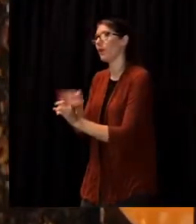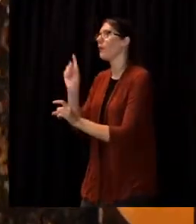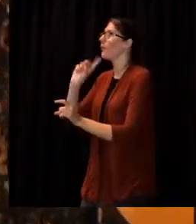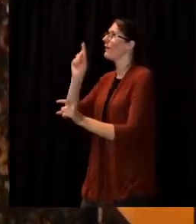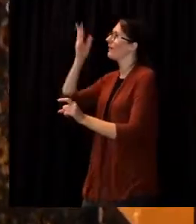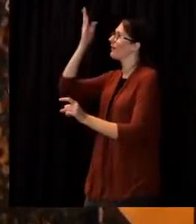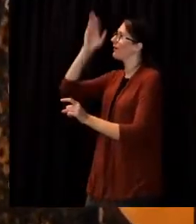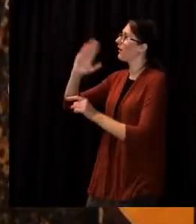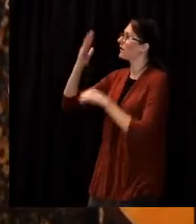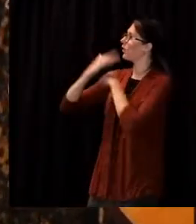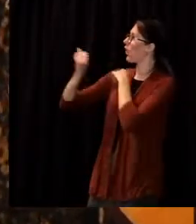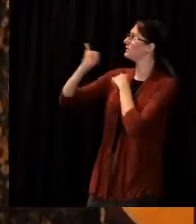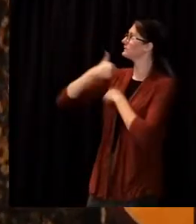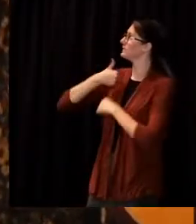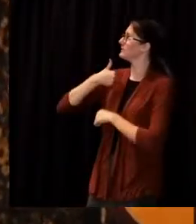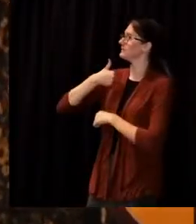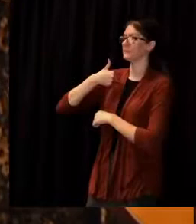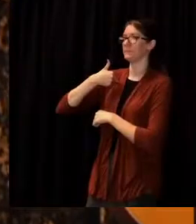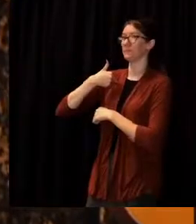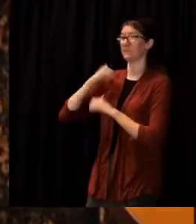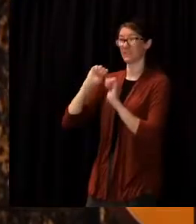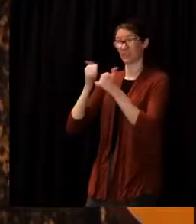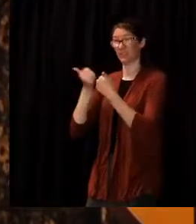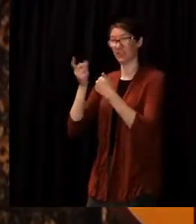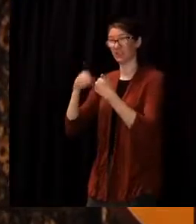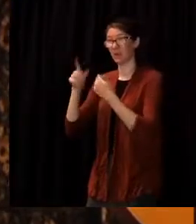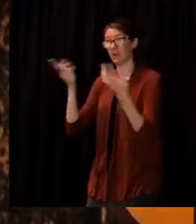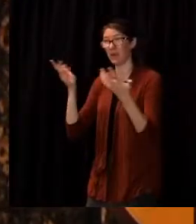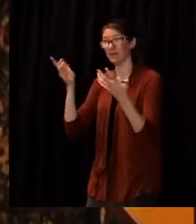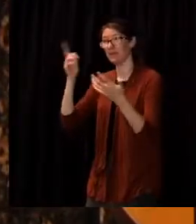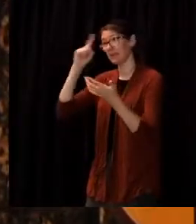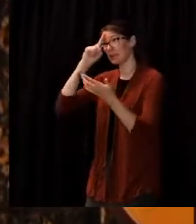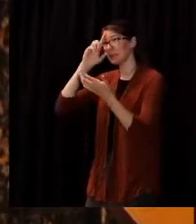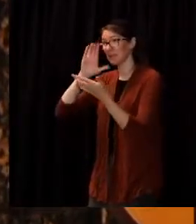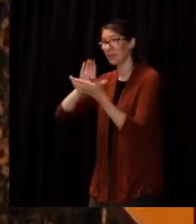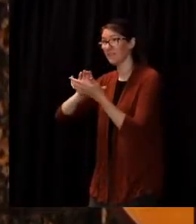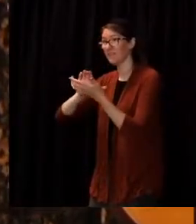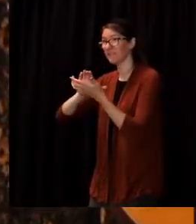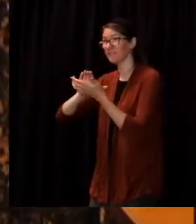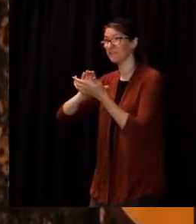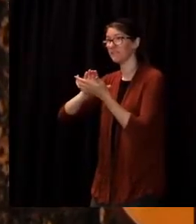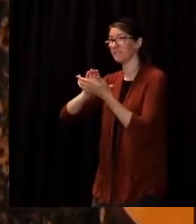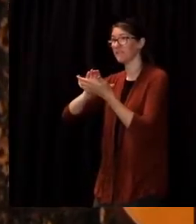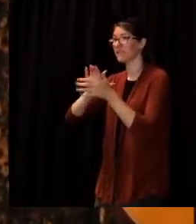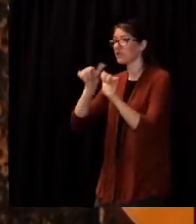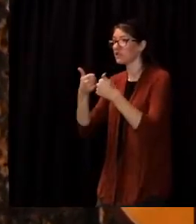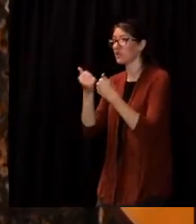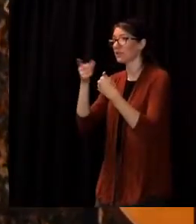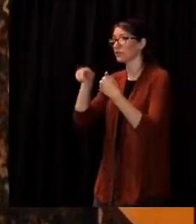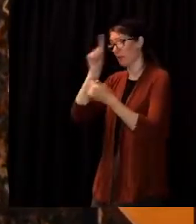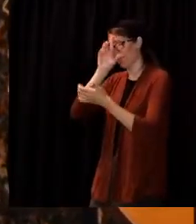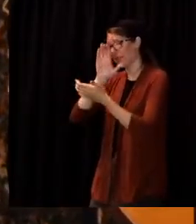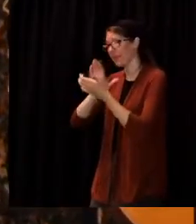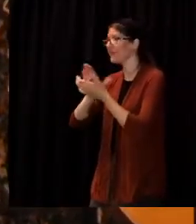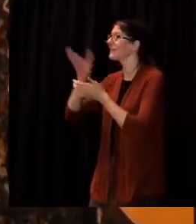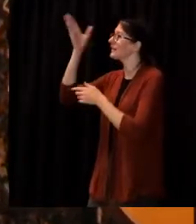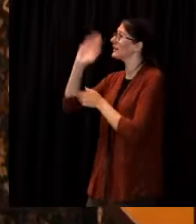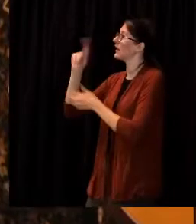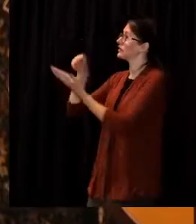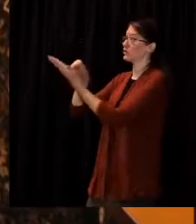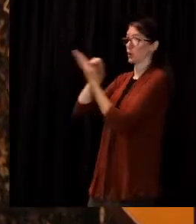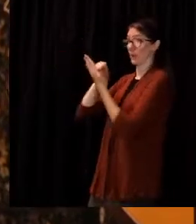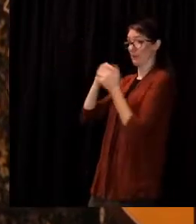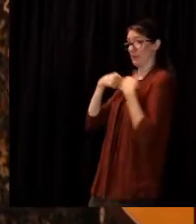this. And then I'm going to challenge you to do this, to believe. I'm challenging you to believe what God has been showing me for